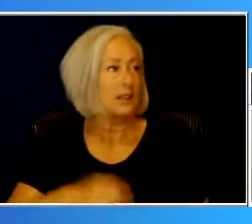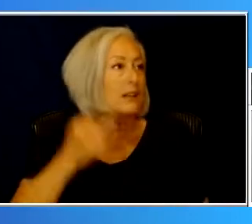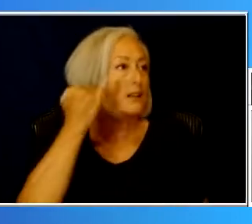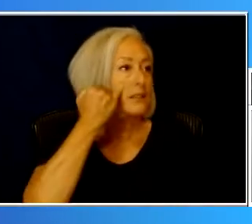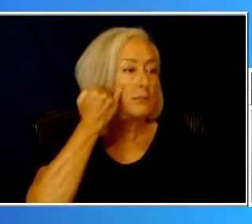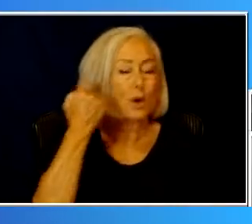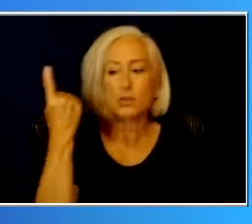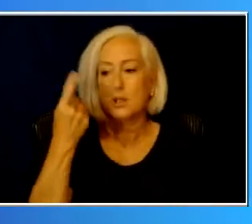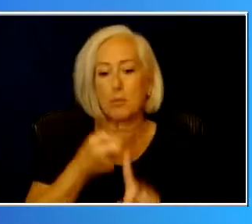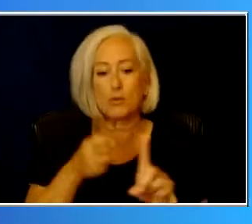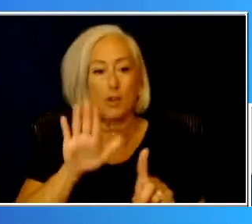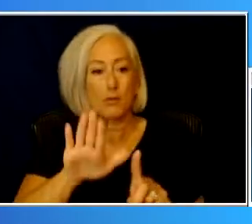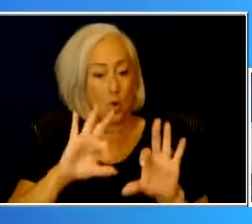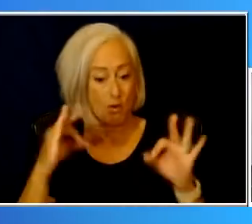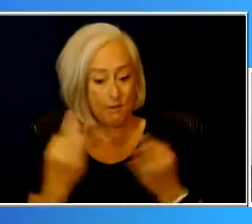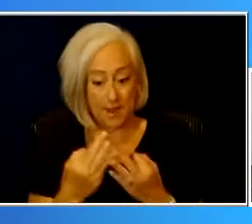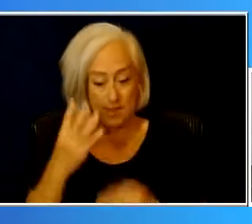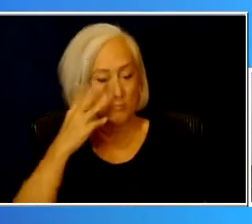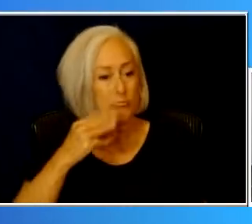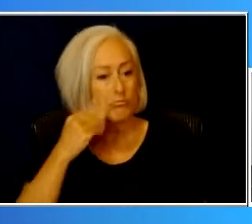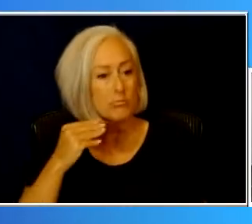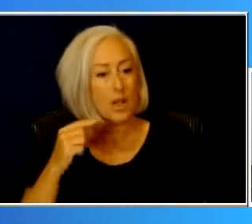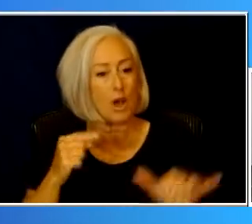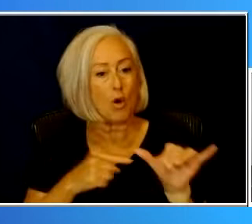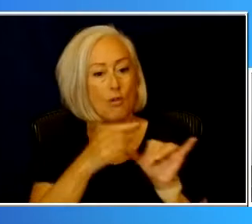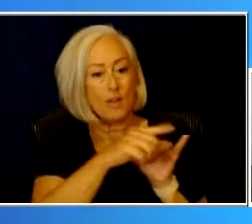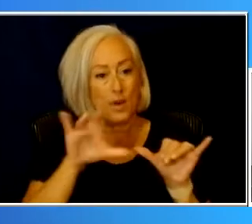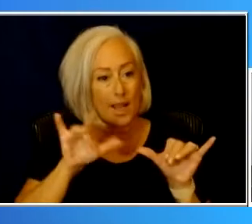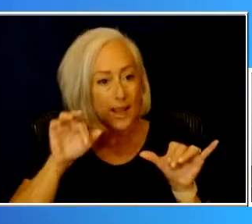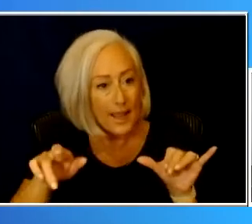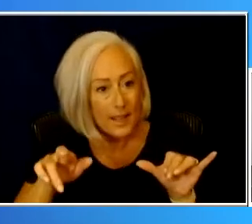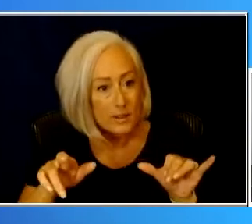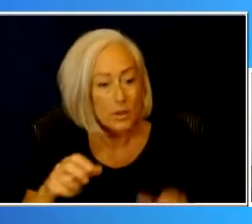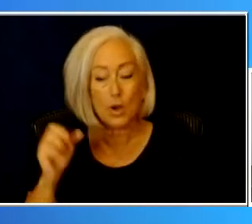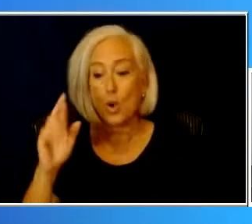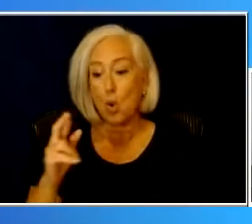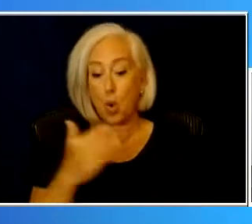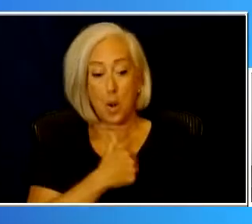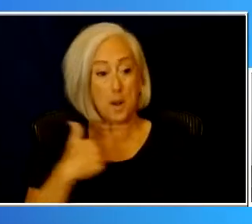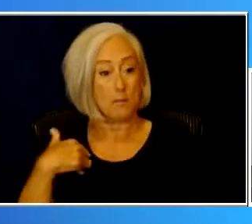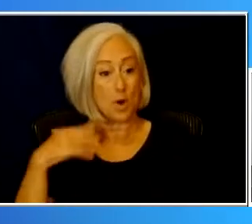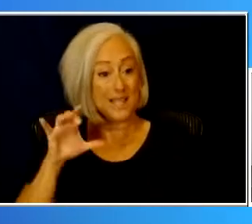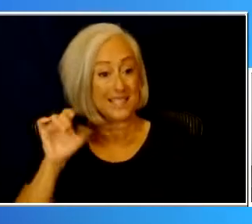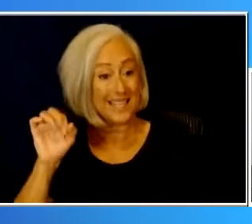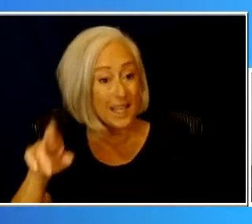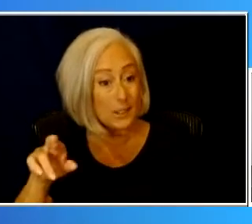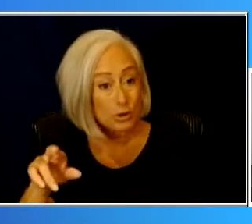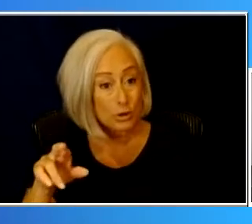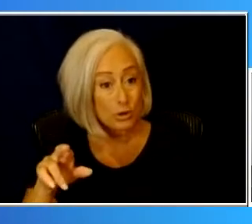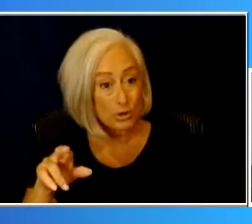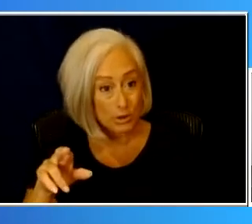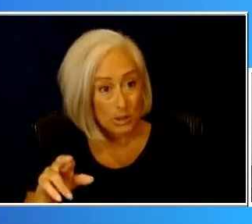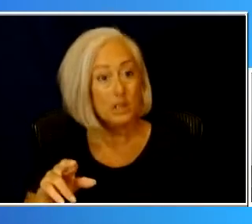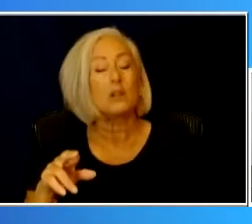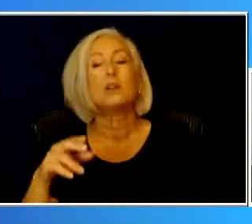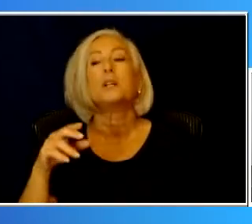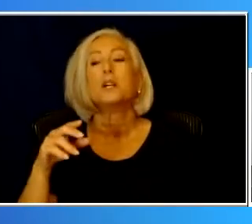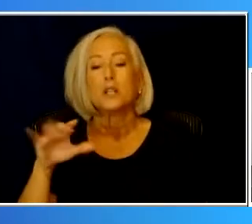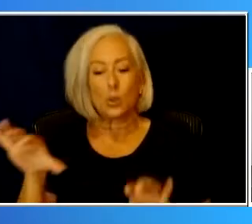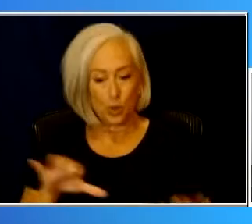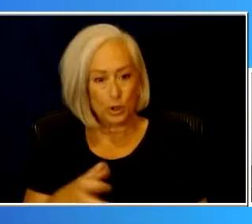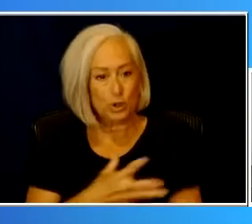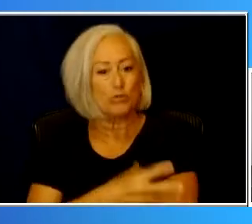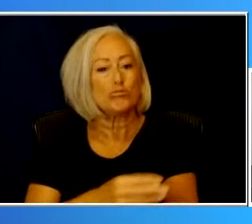has had an ovarian cancer or sometimes a breast cancer and they get genetic testing, now